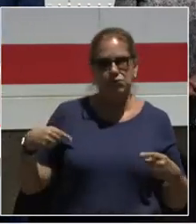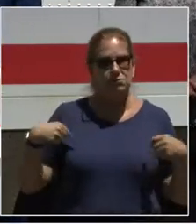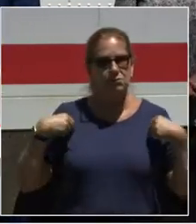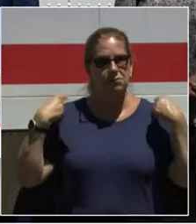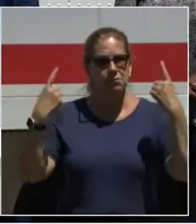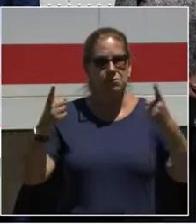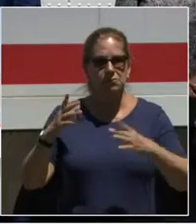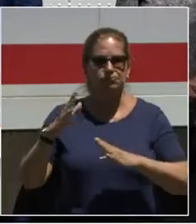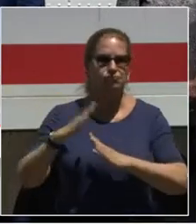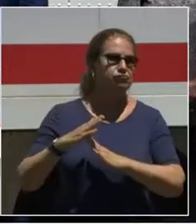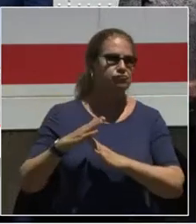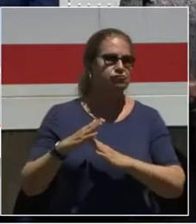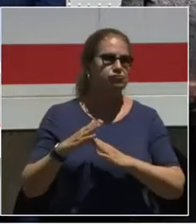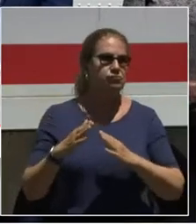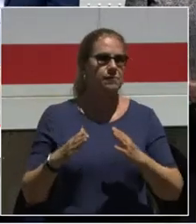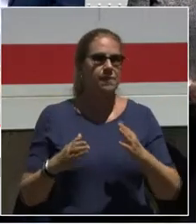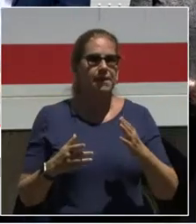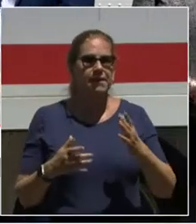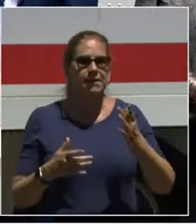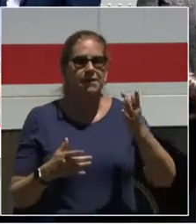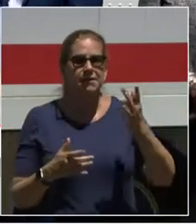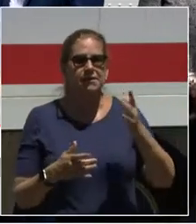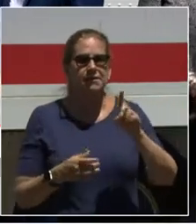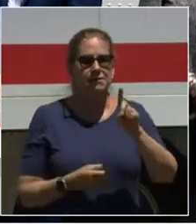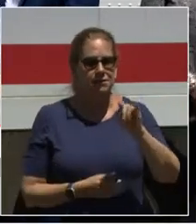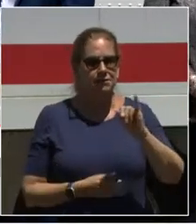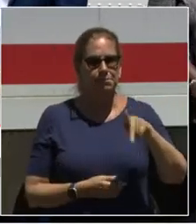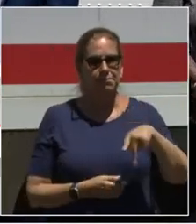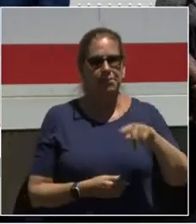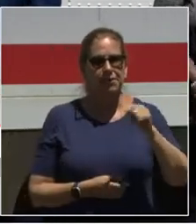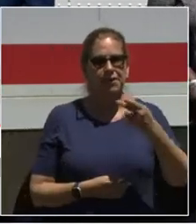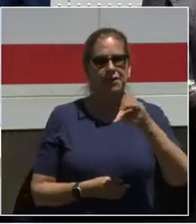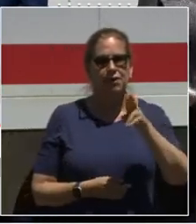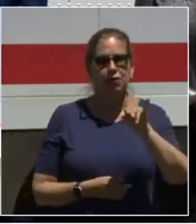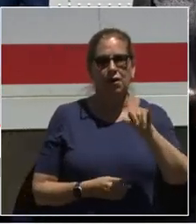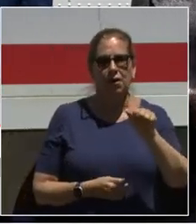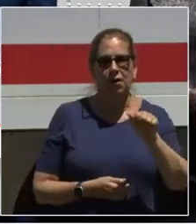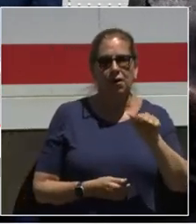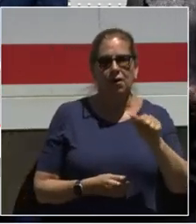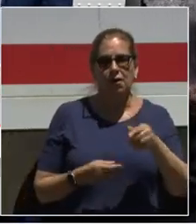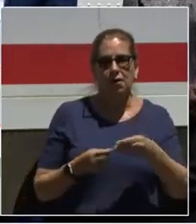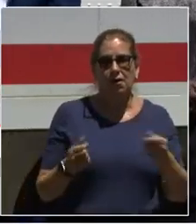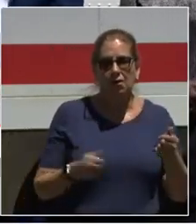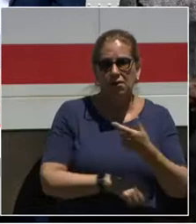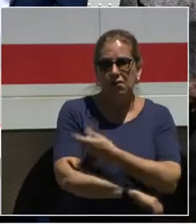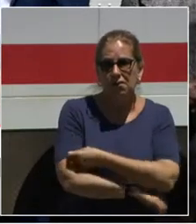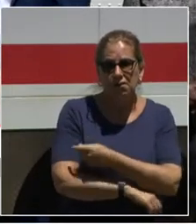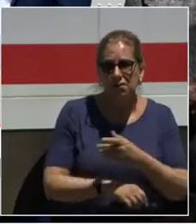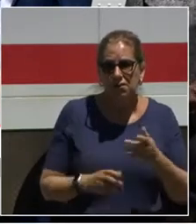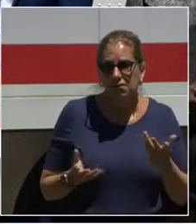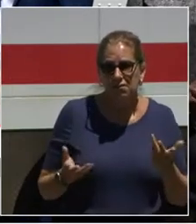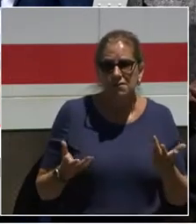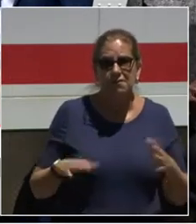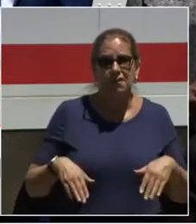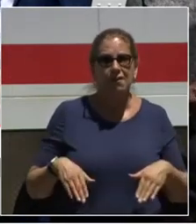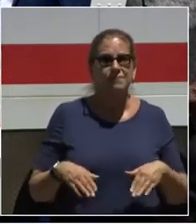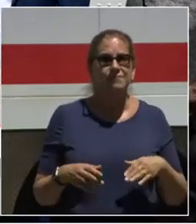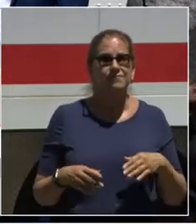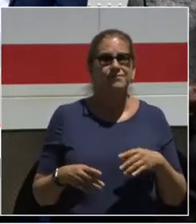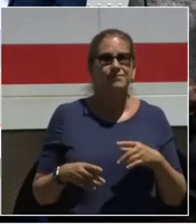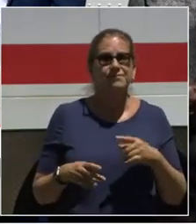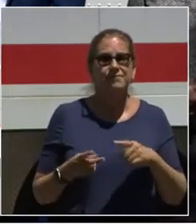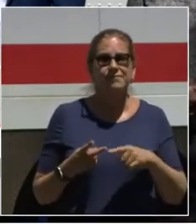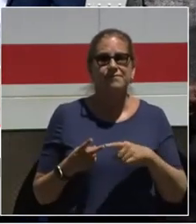have now disappeared. But there are some vaccine-preventable diseases that haven't quite disappeared and continue to pose a risk. So, for